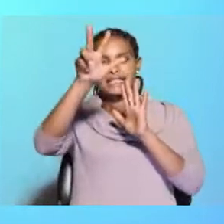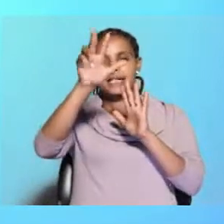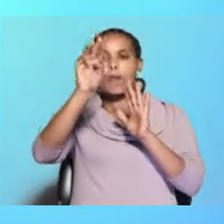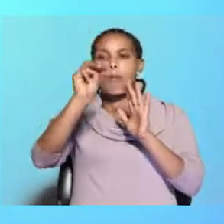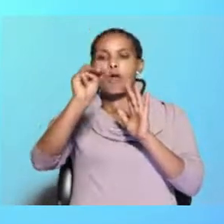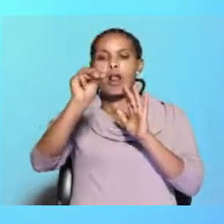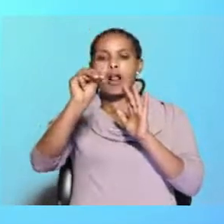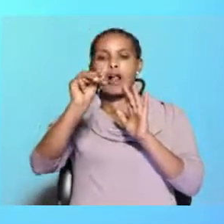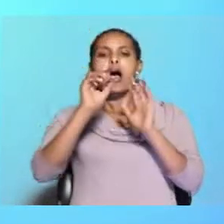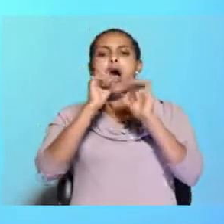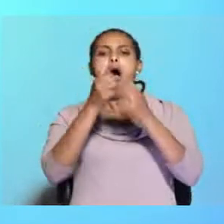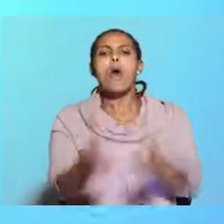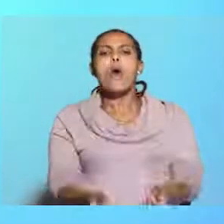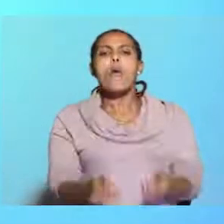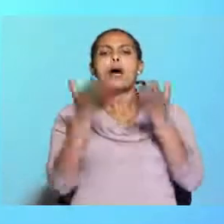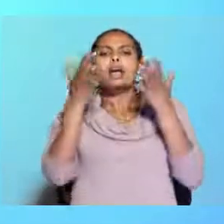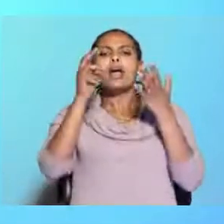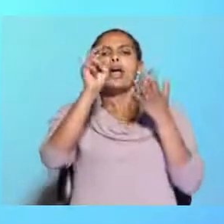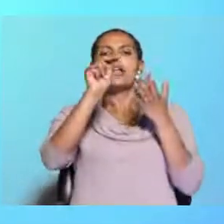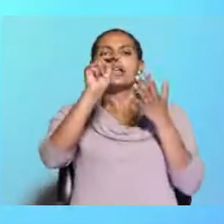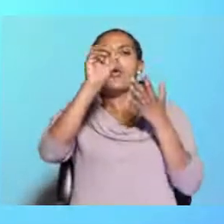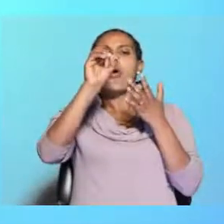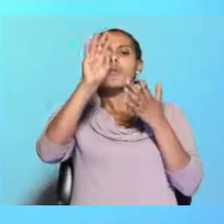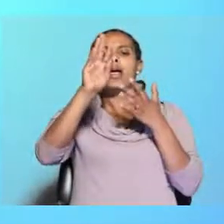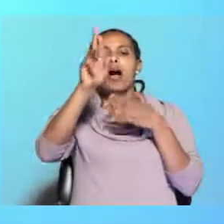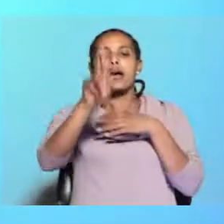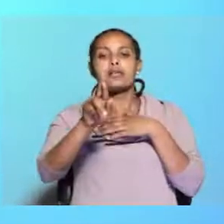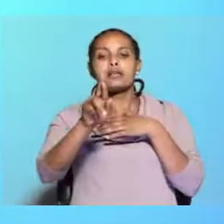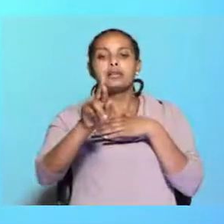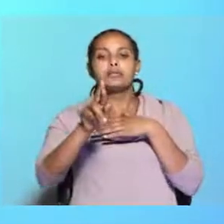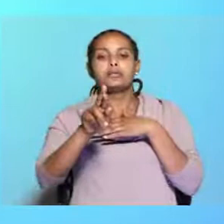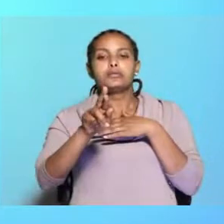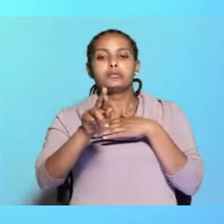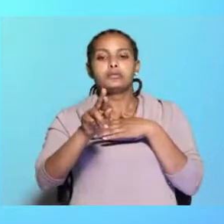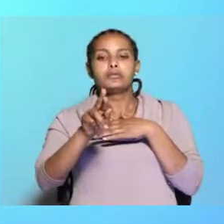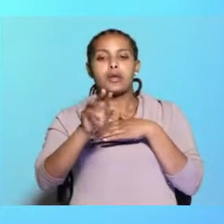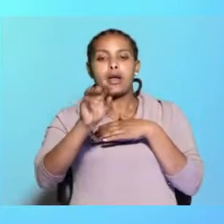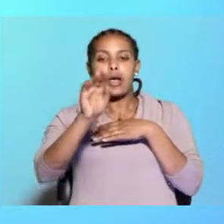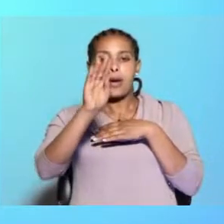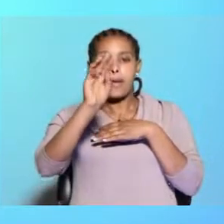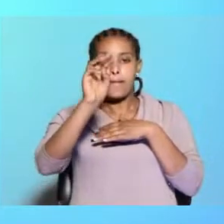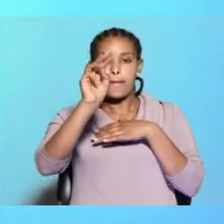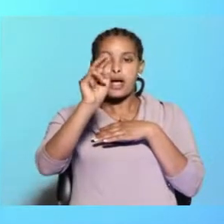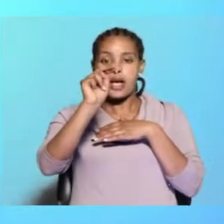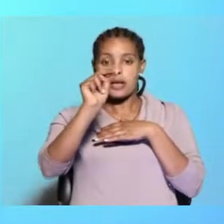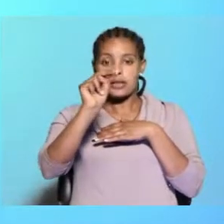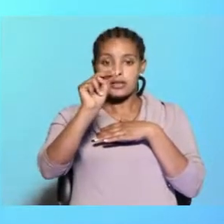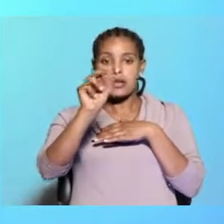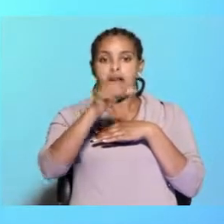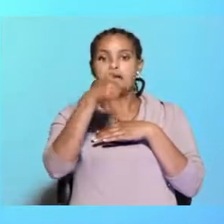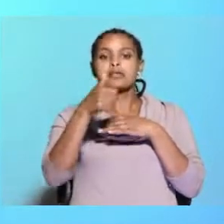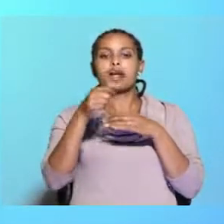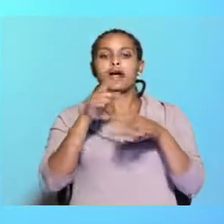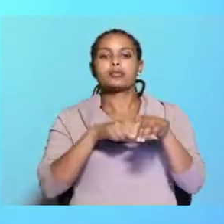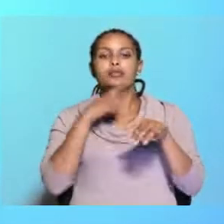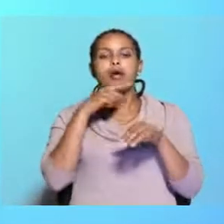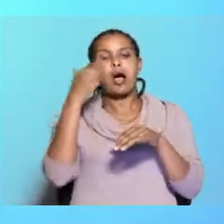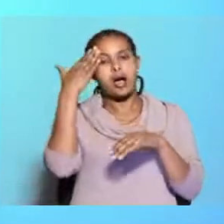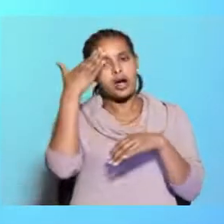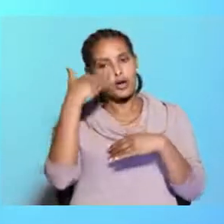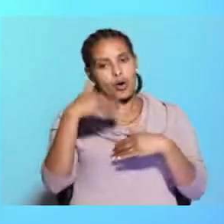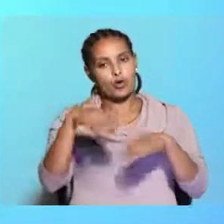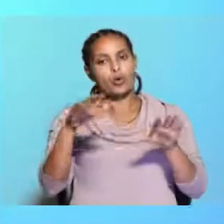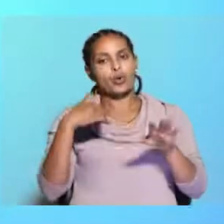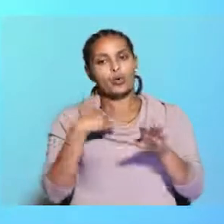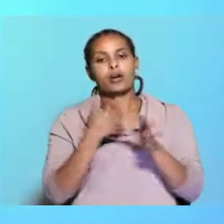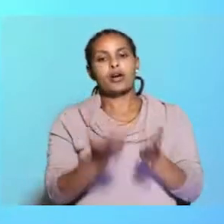molar. How much NOBr, concentration of M at any time t is unknown,